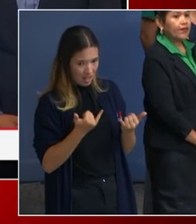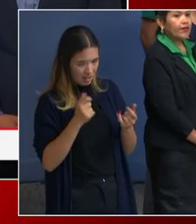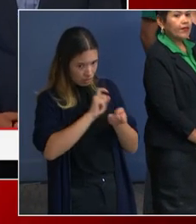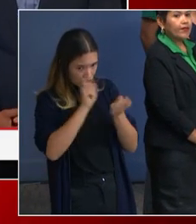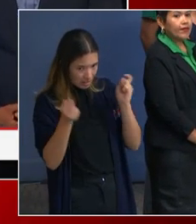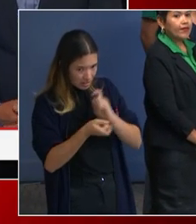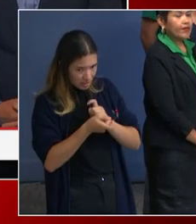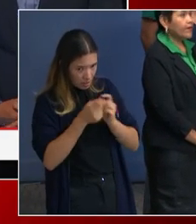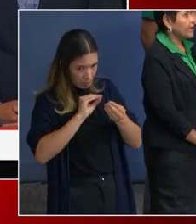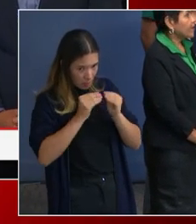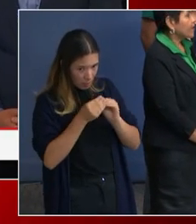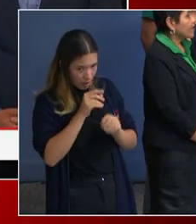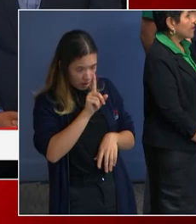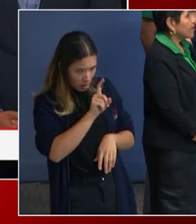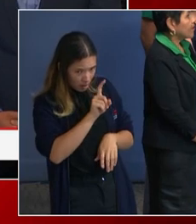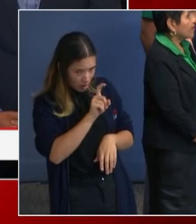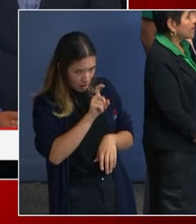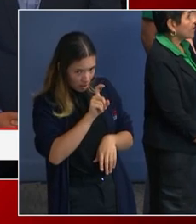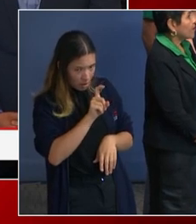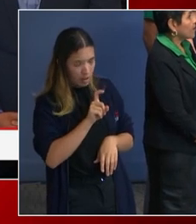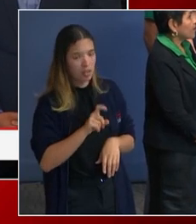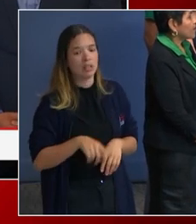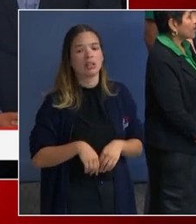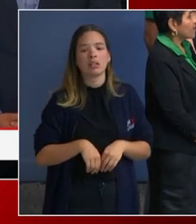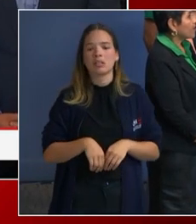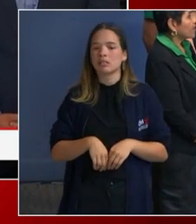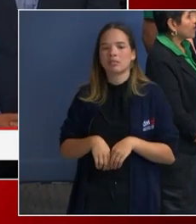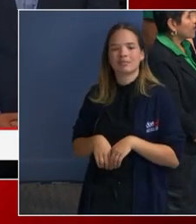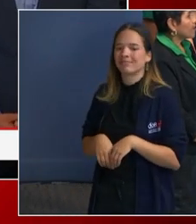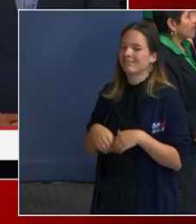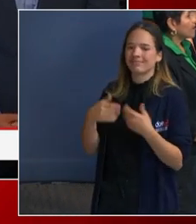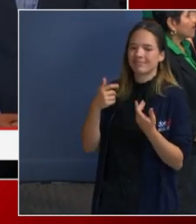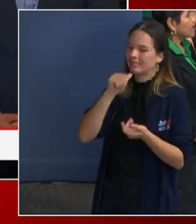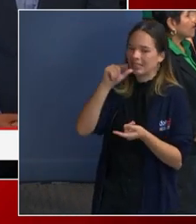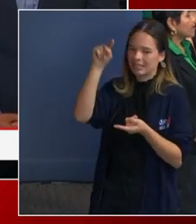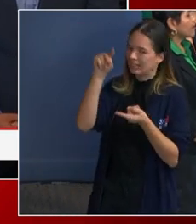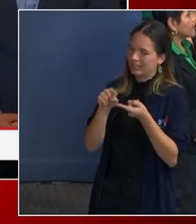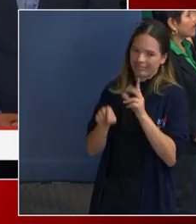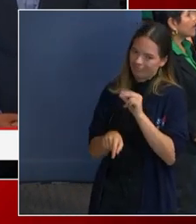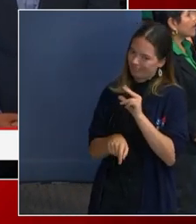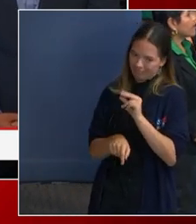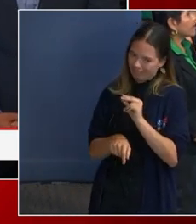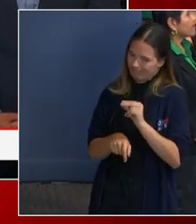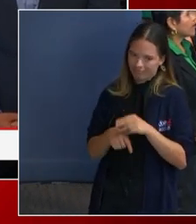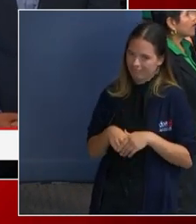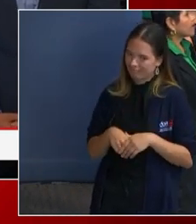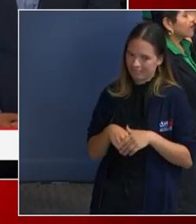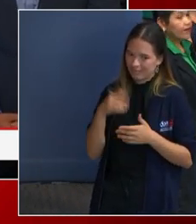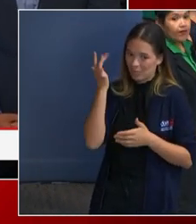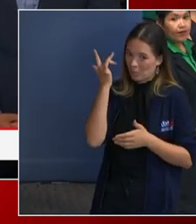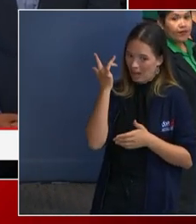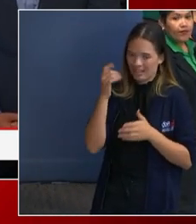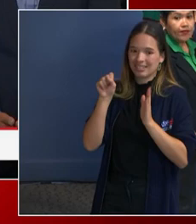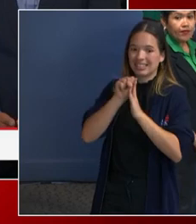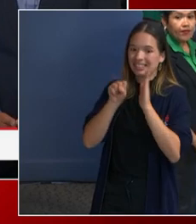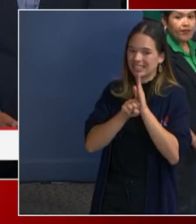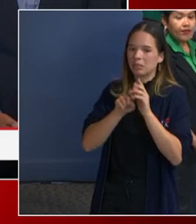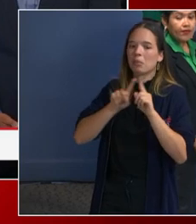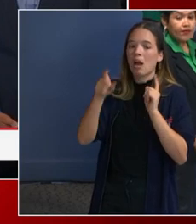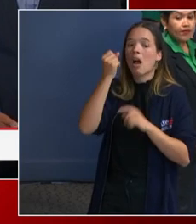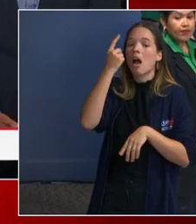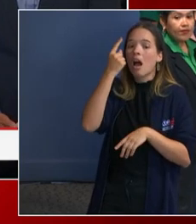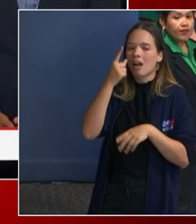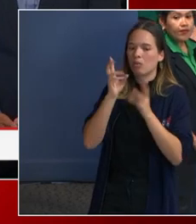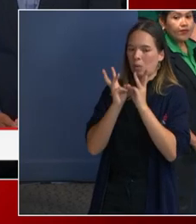yeah. It didn't necessarily lessen because of the other states, but rather because of weather. Okay, so you're seeing less than, but